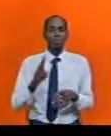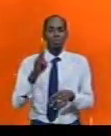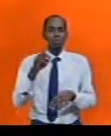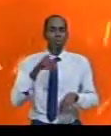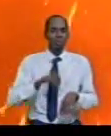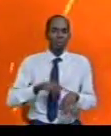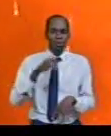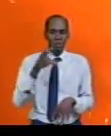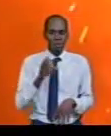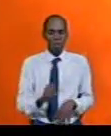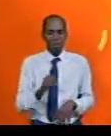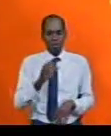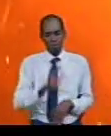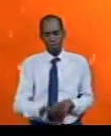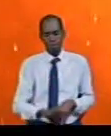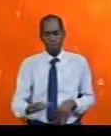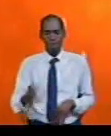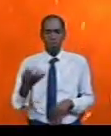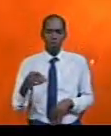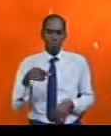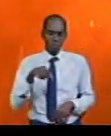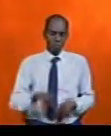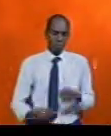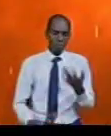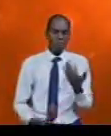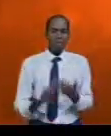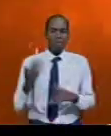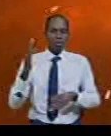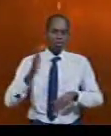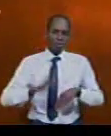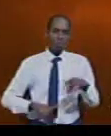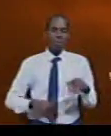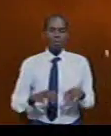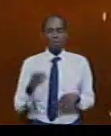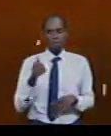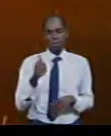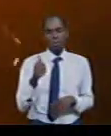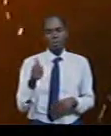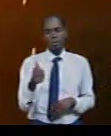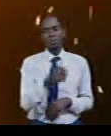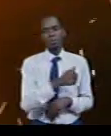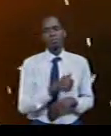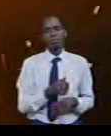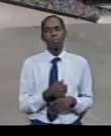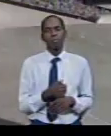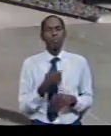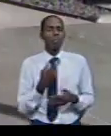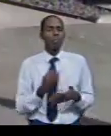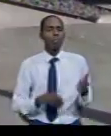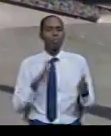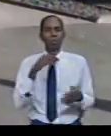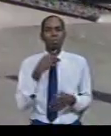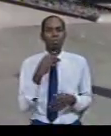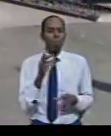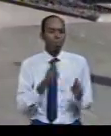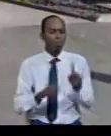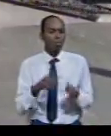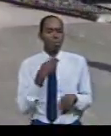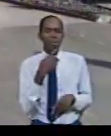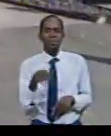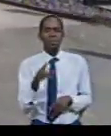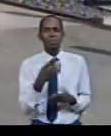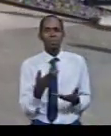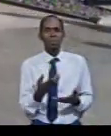twofold children of hell than themselves. What do they tell them? What do